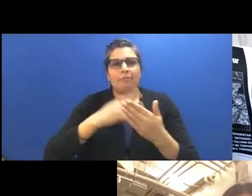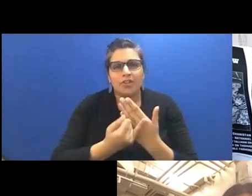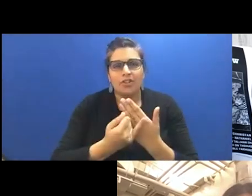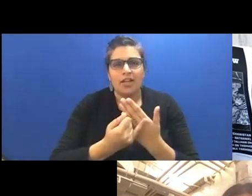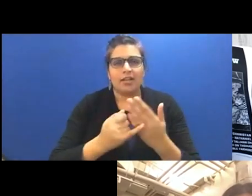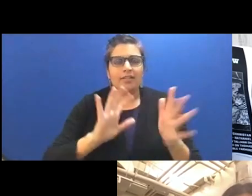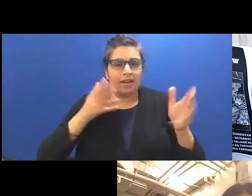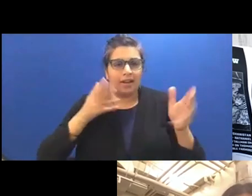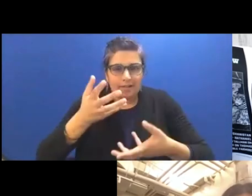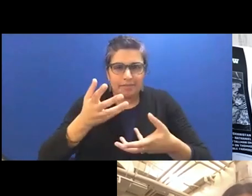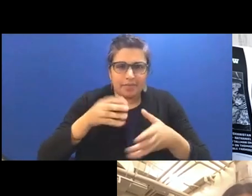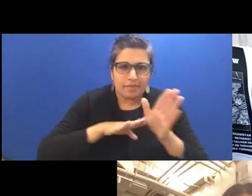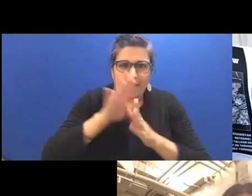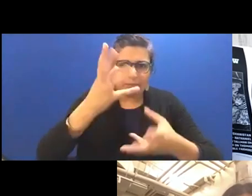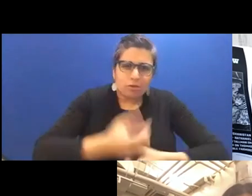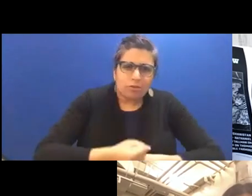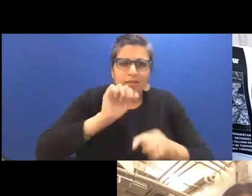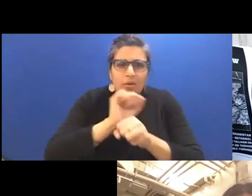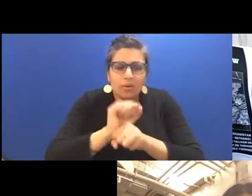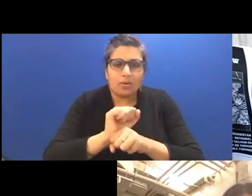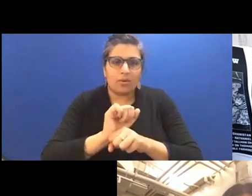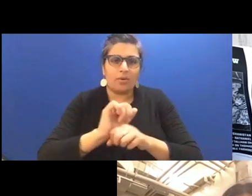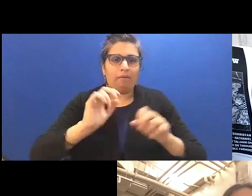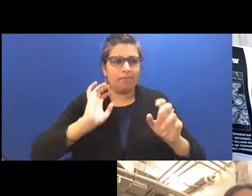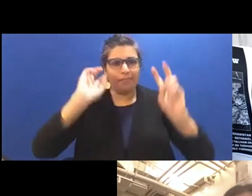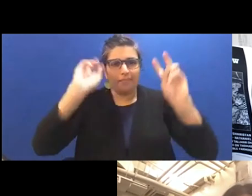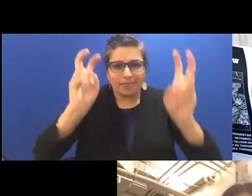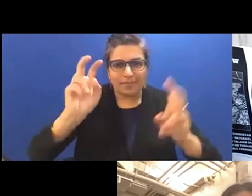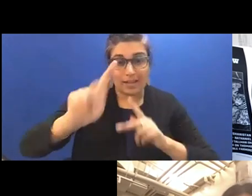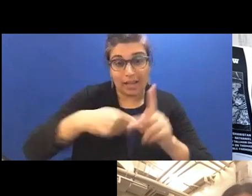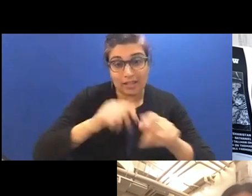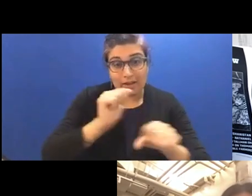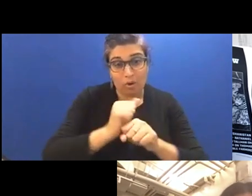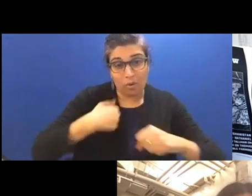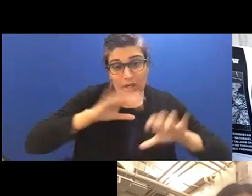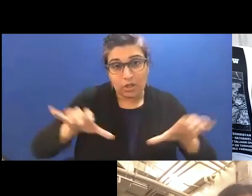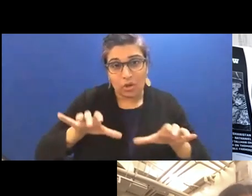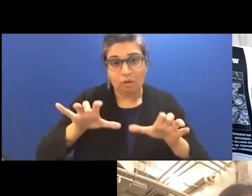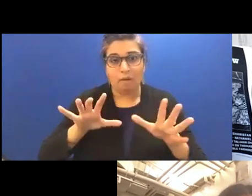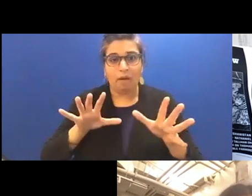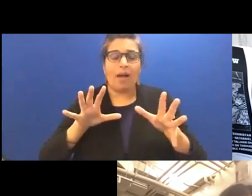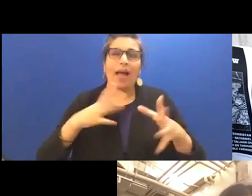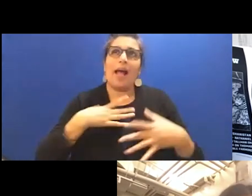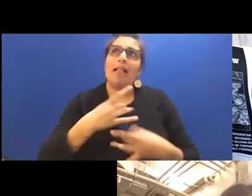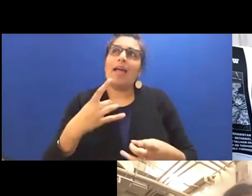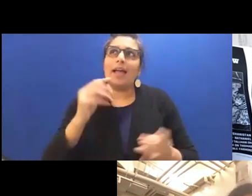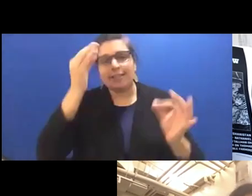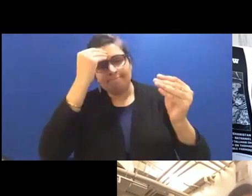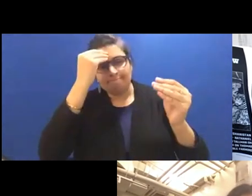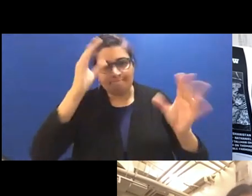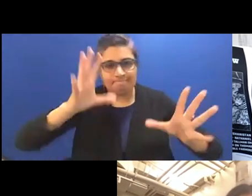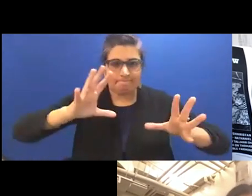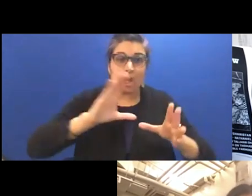You know, there's like specific things that we do or kind of thematics or kinds of work that we do, but I really like to think about co-ownership and community